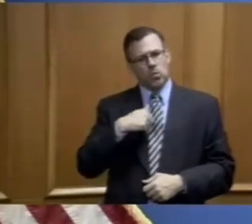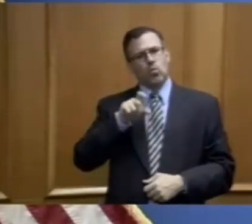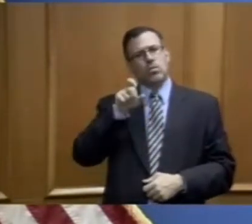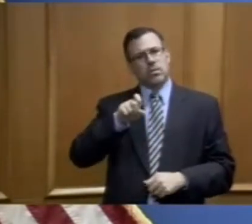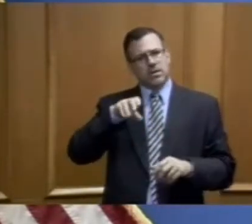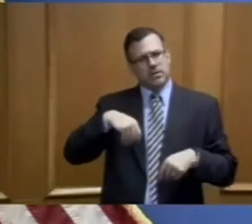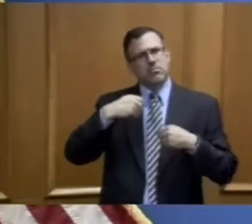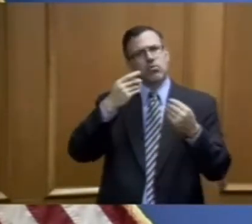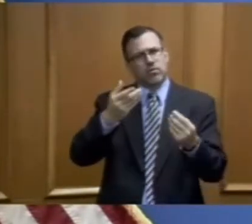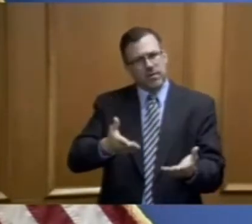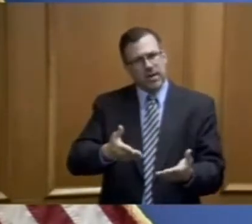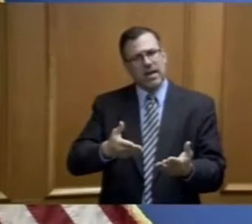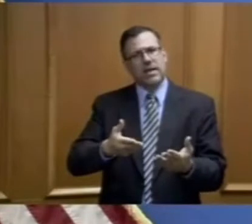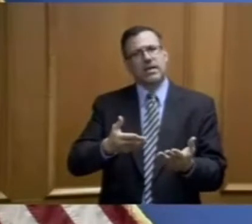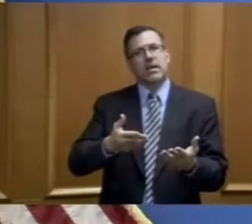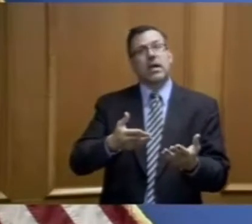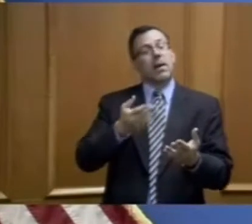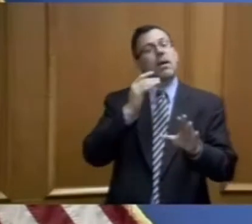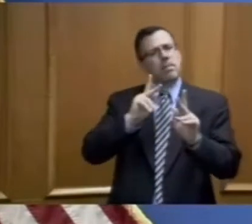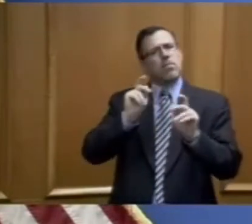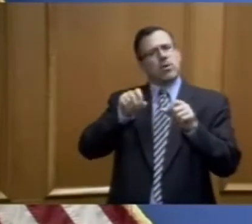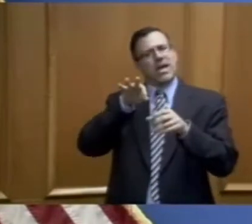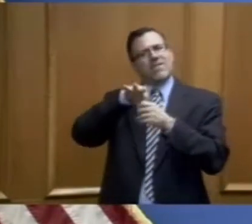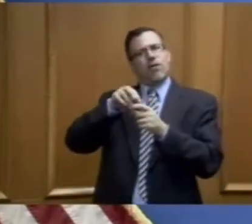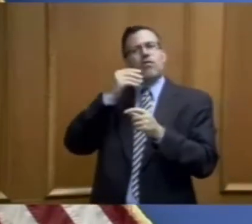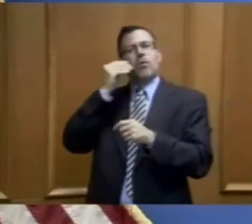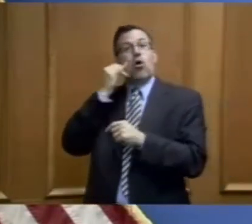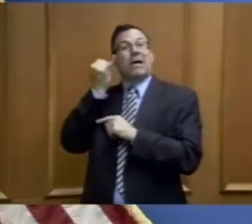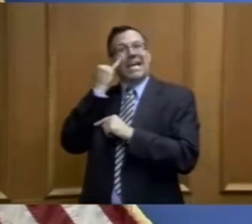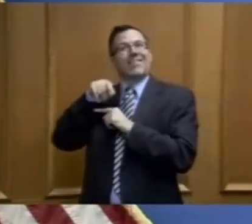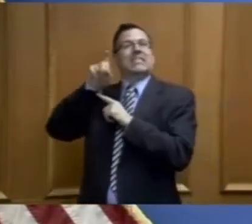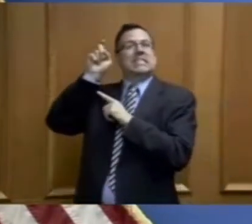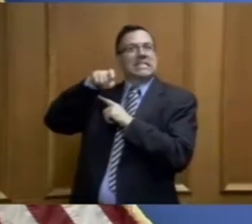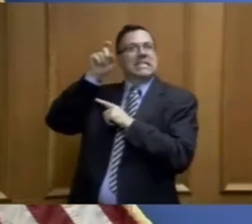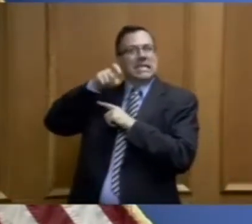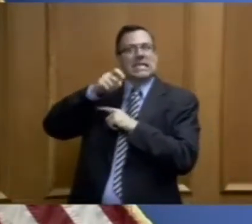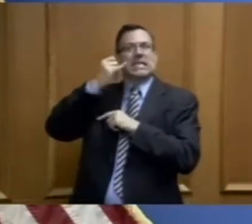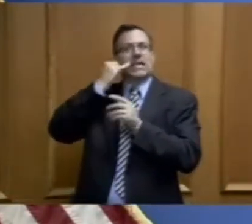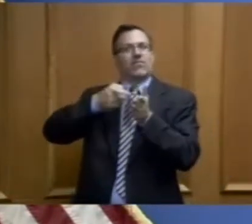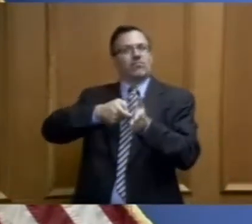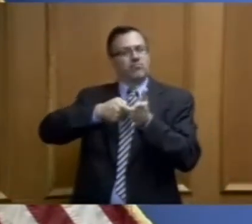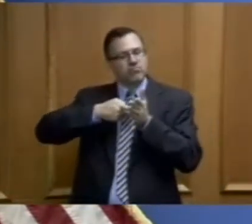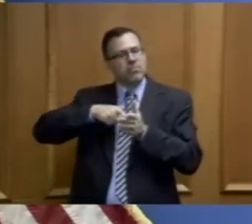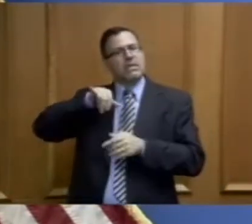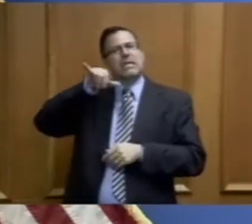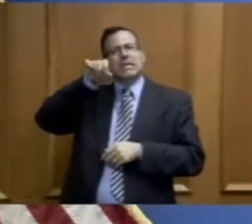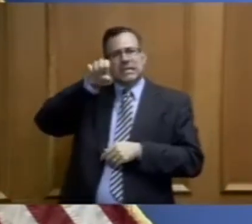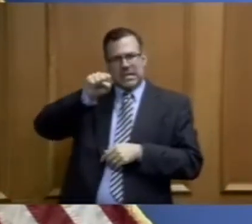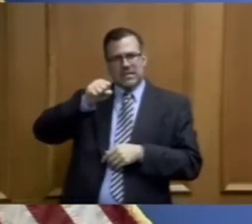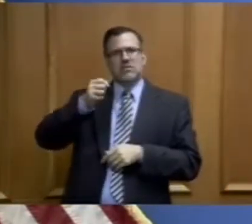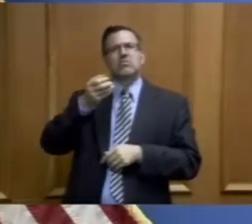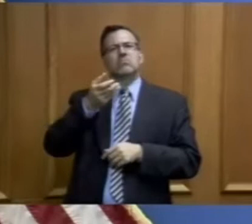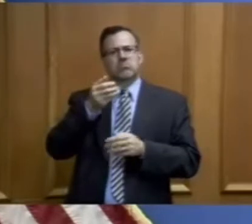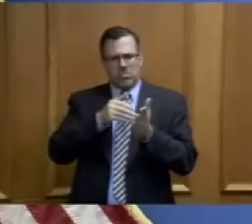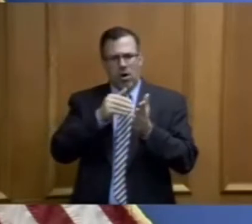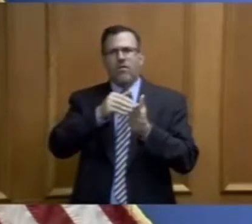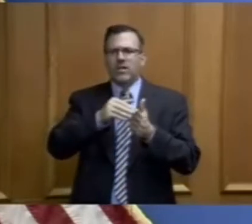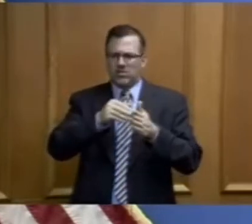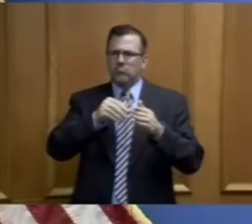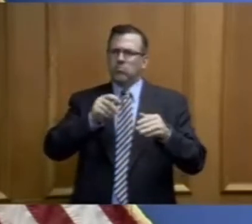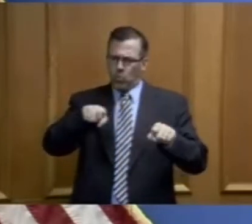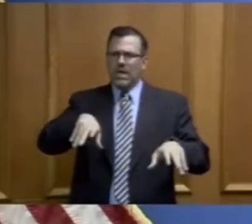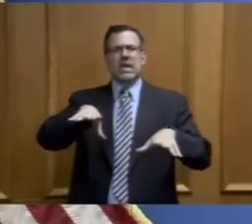for absentee voting where it's needed, and we have certain, we certainly have a lot of instances where absentee voting